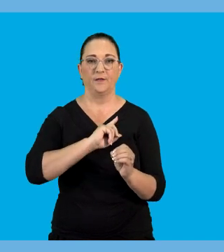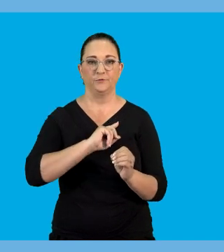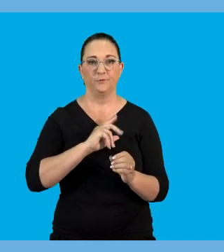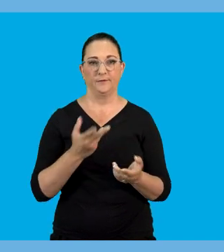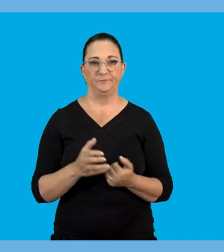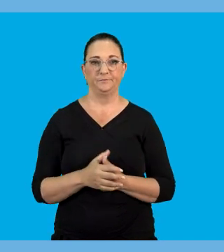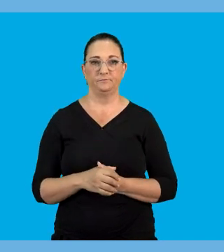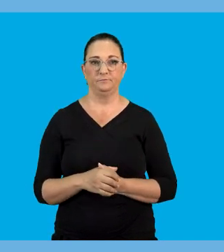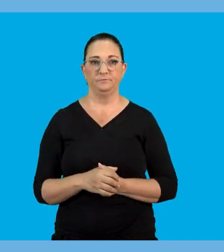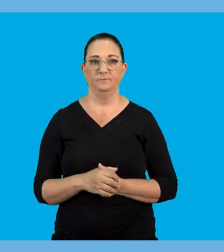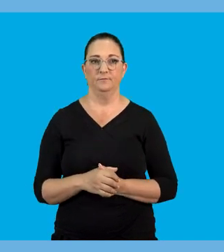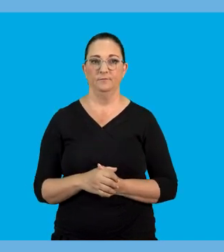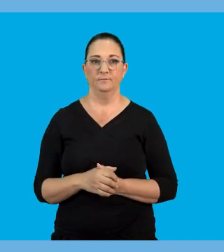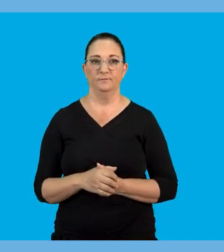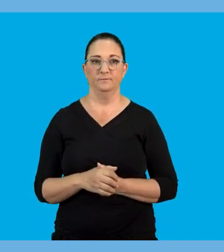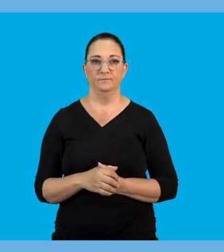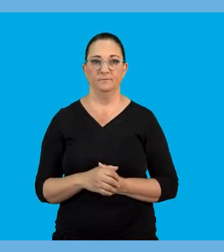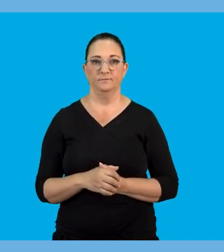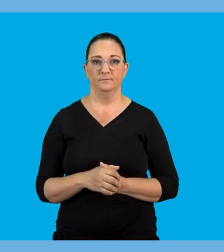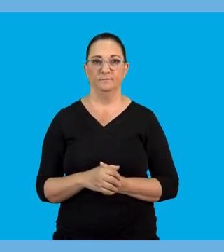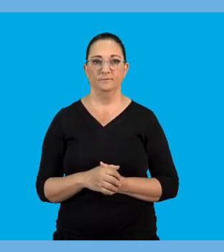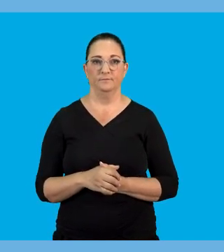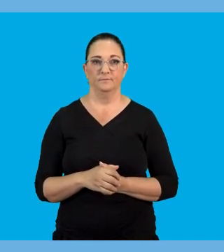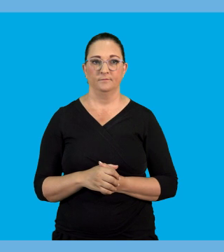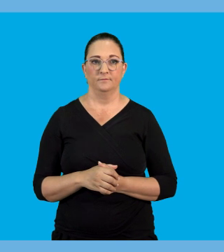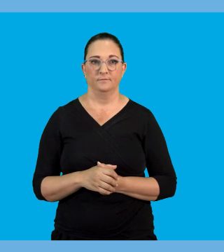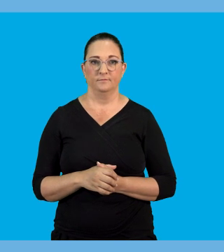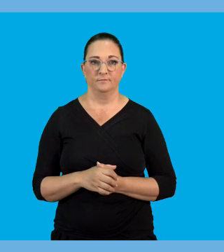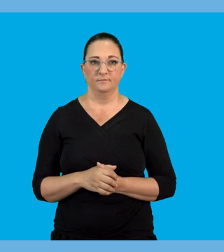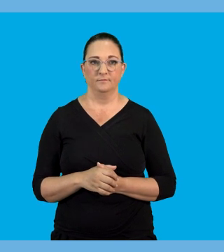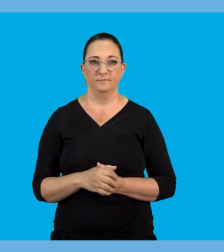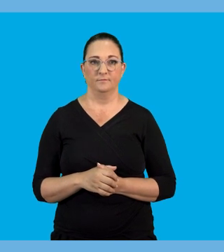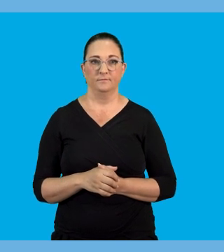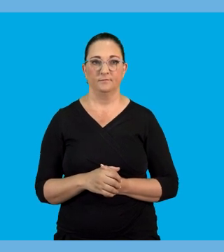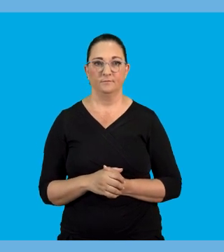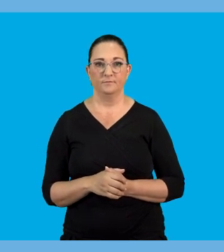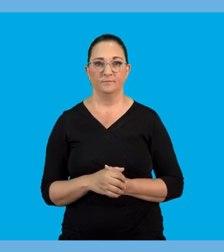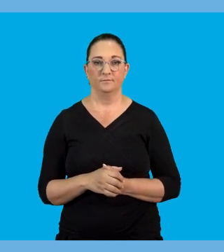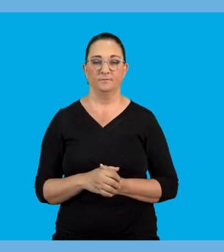So the reason why these two spheres move closer to each other, because unlike charges